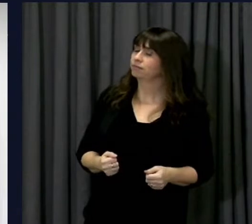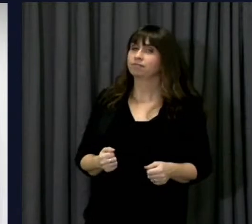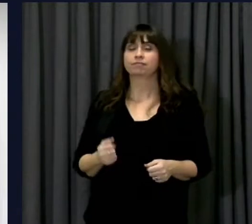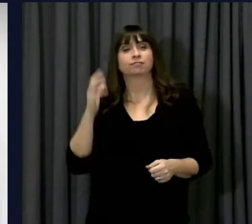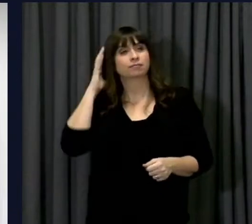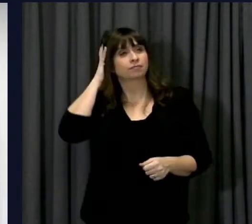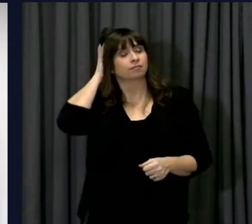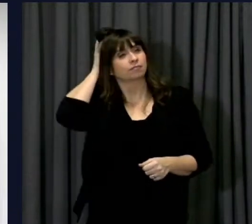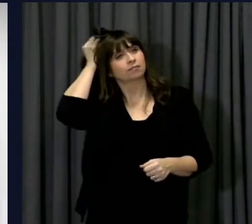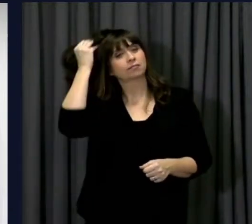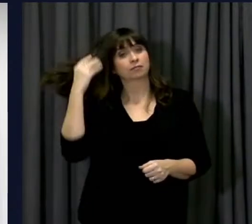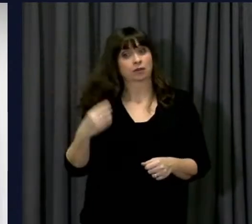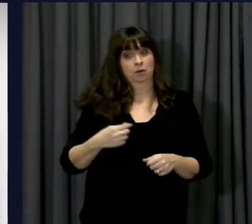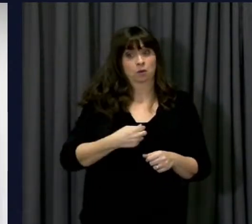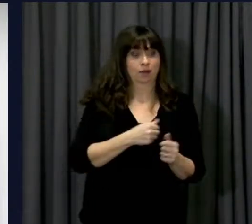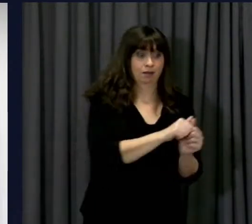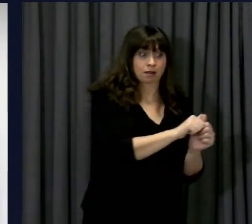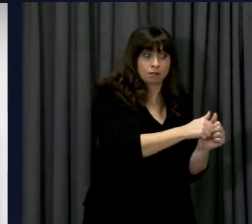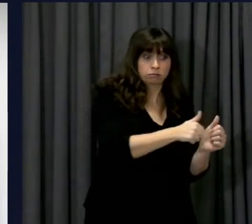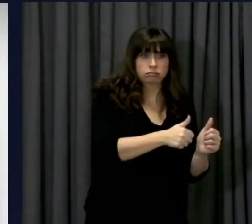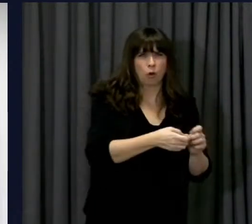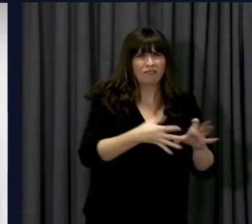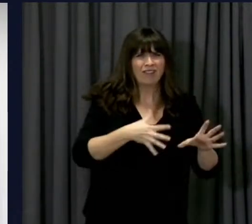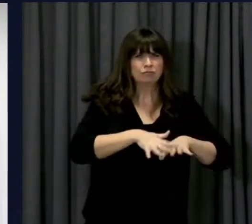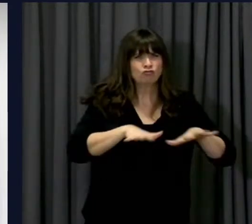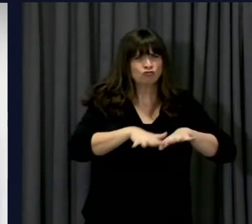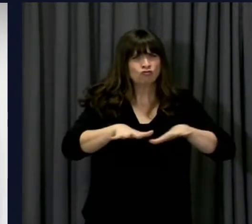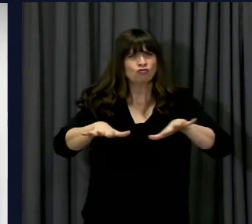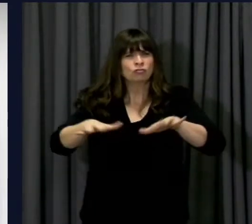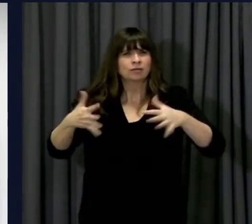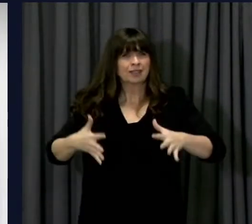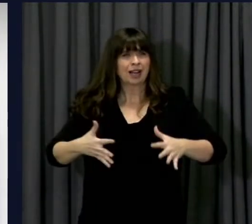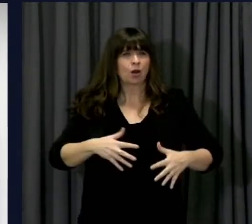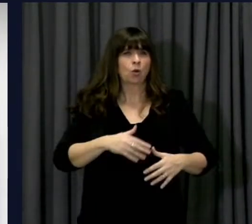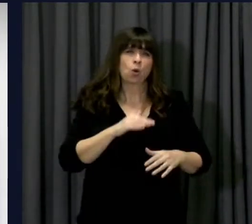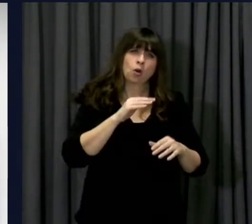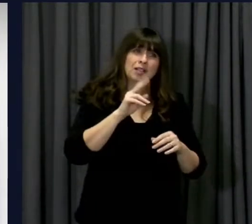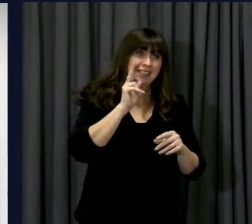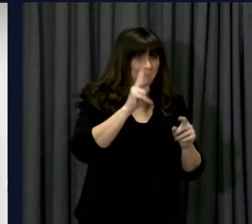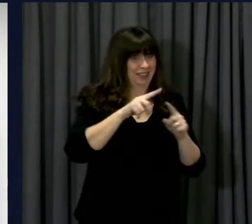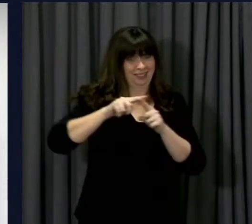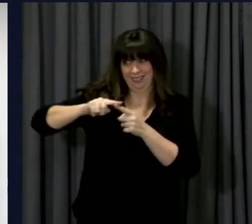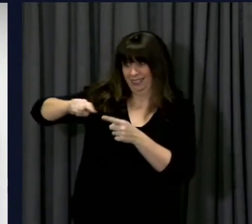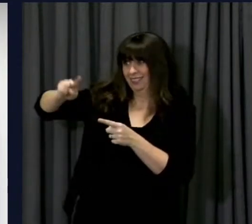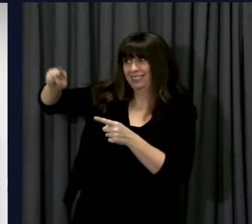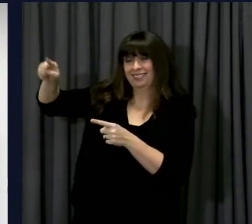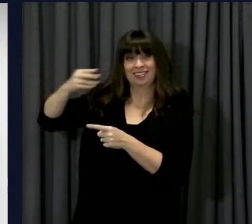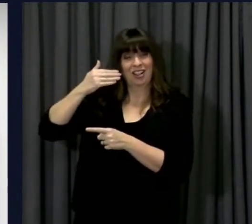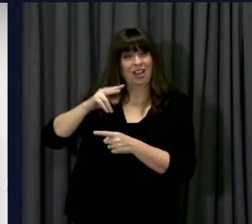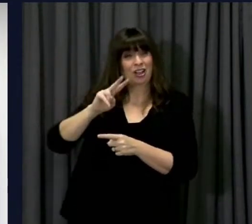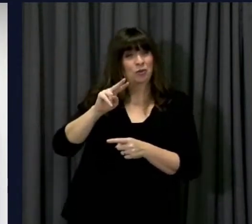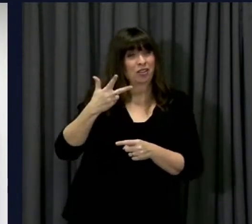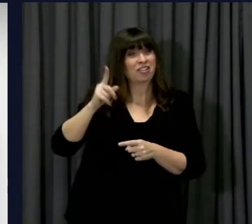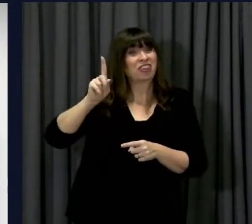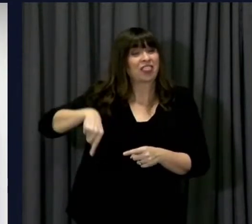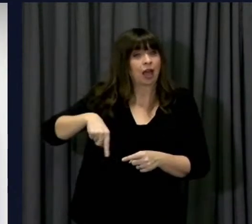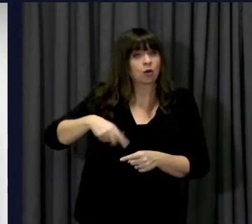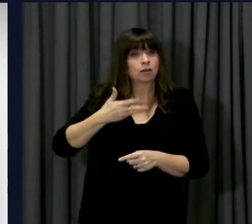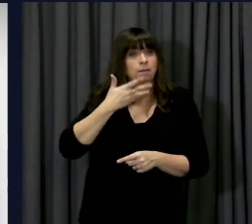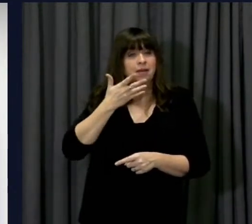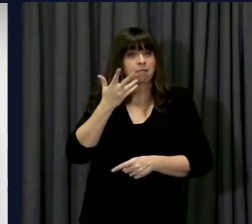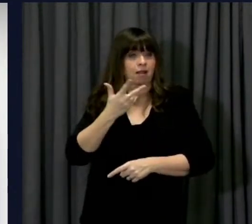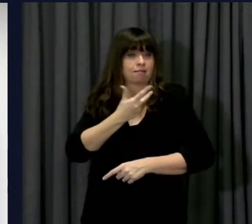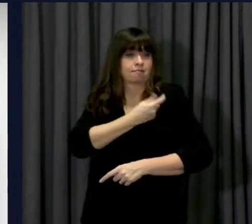through our vaccination programme at real pace. And so you'd have seen just under 23,000 people vaccinated in the numbers that